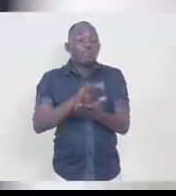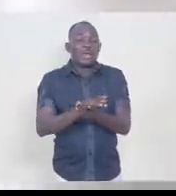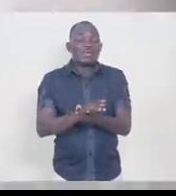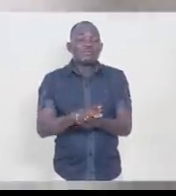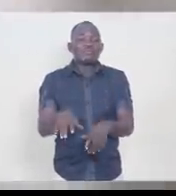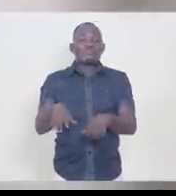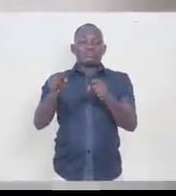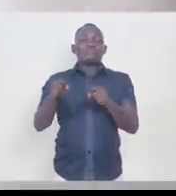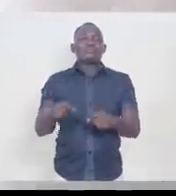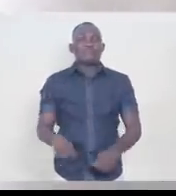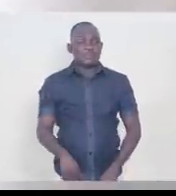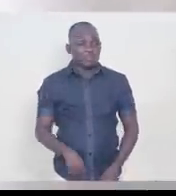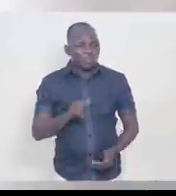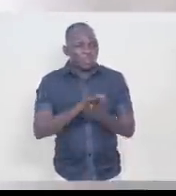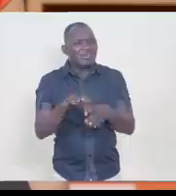parent's house.